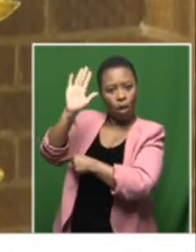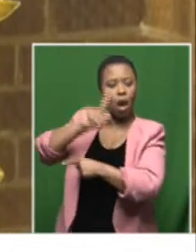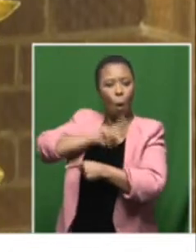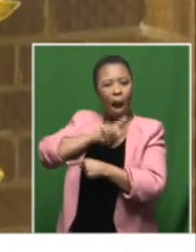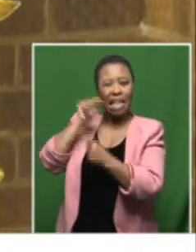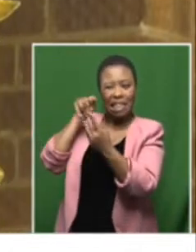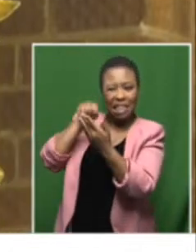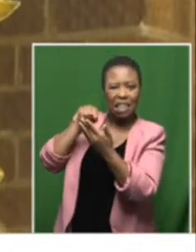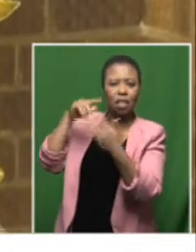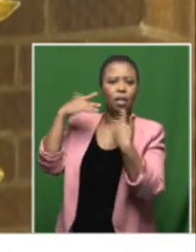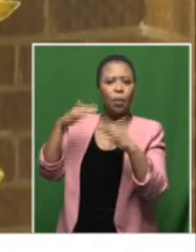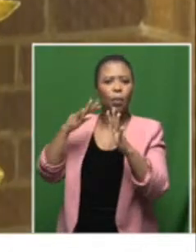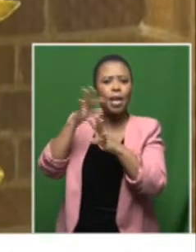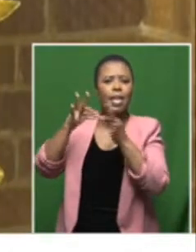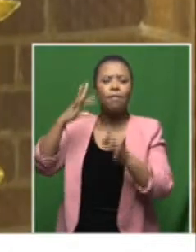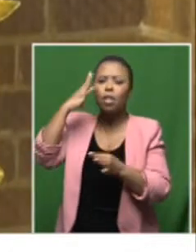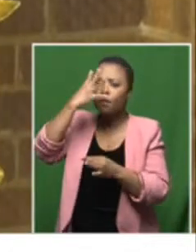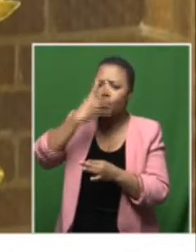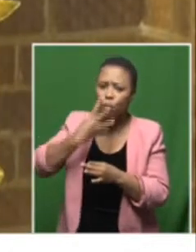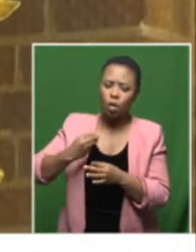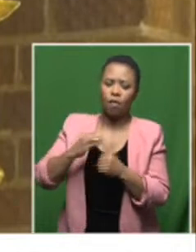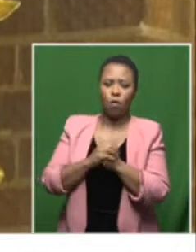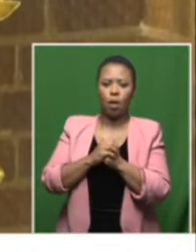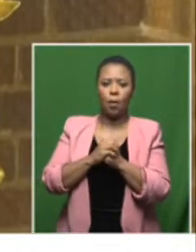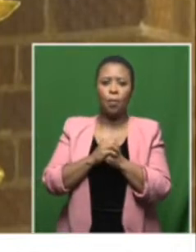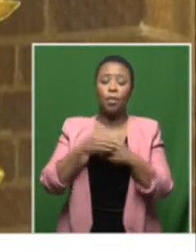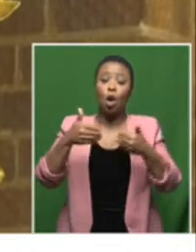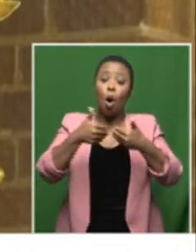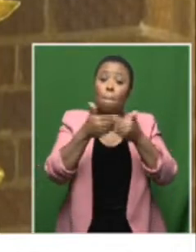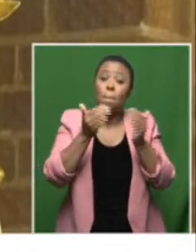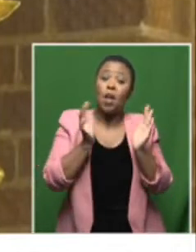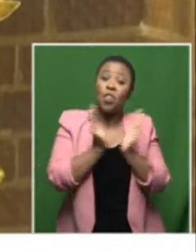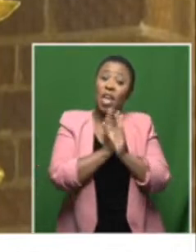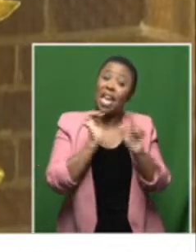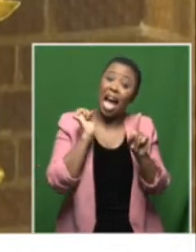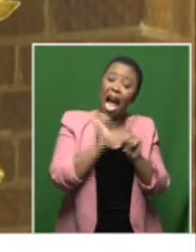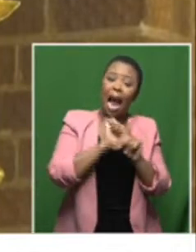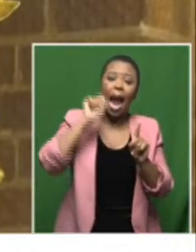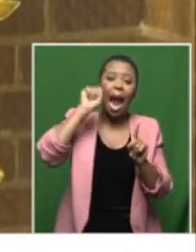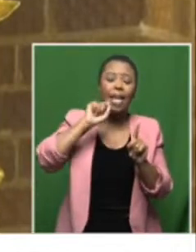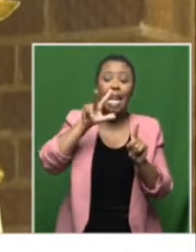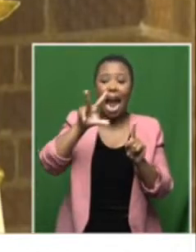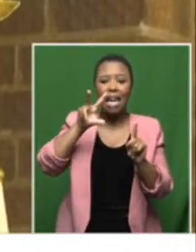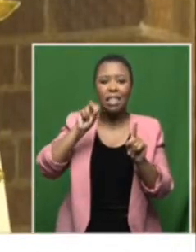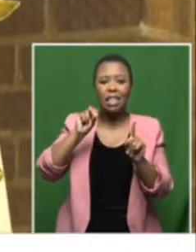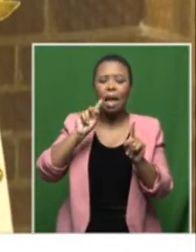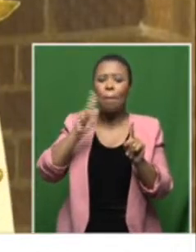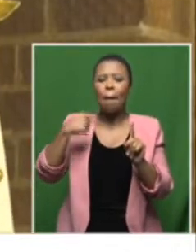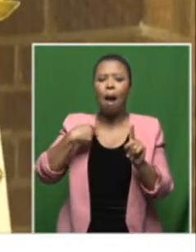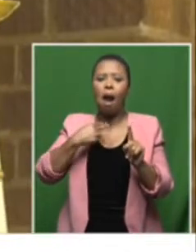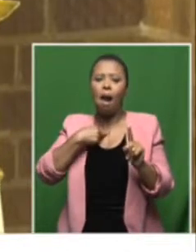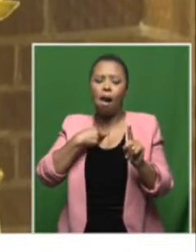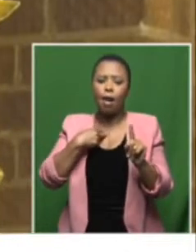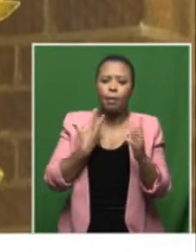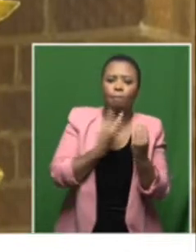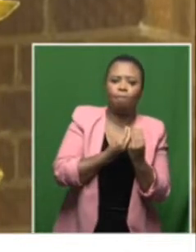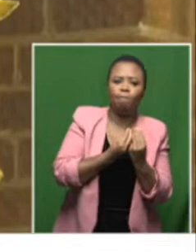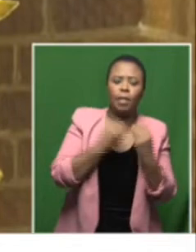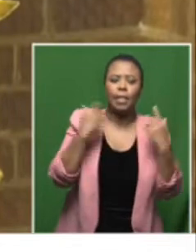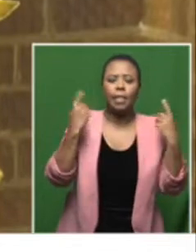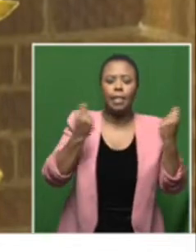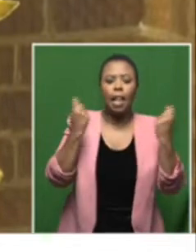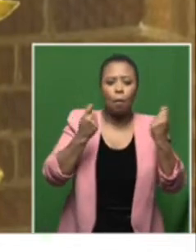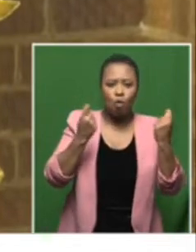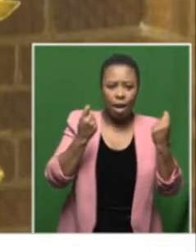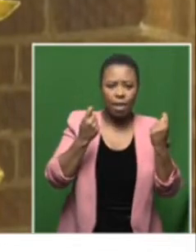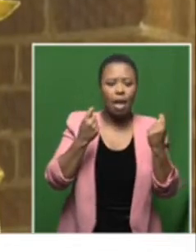beautiful. On her 80th birthday, which I couldn't celebrate with her, one of her